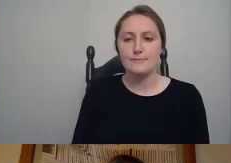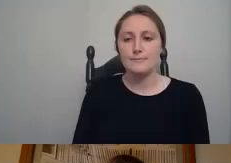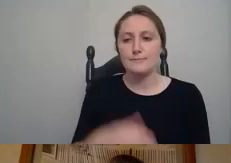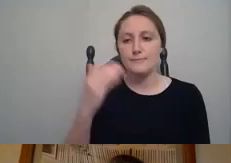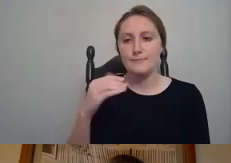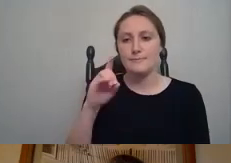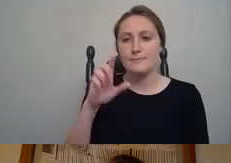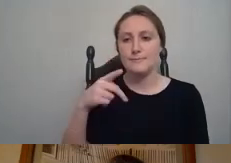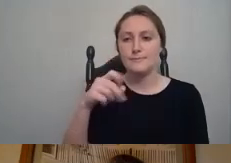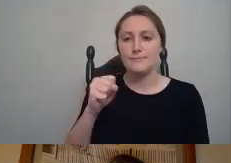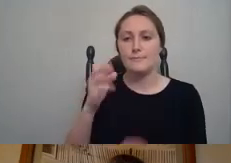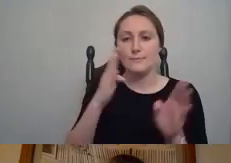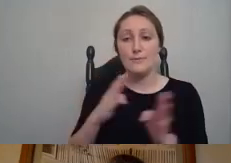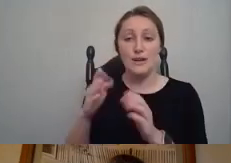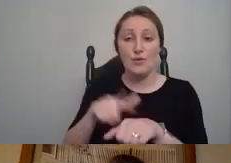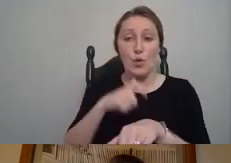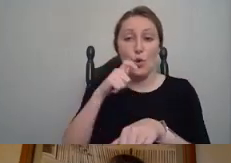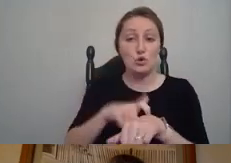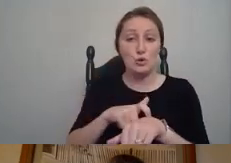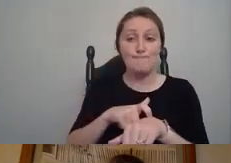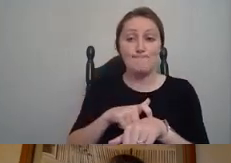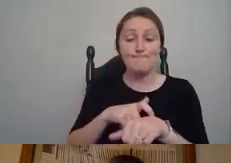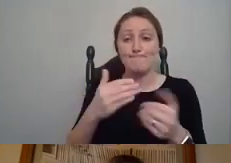DCPS planning for long-term.